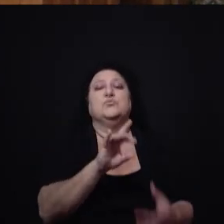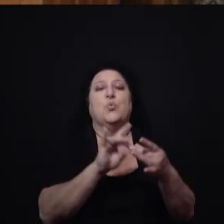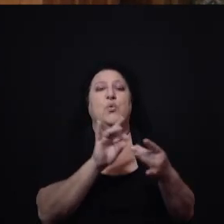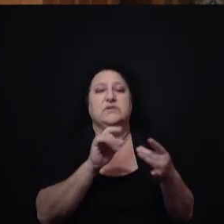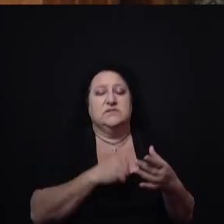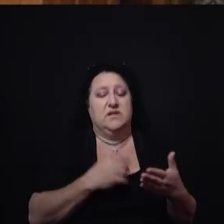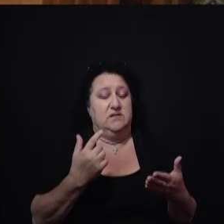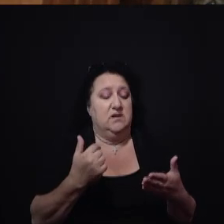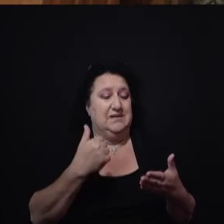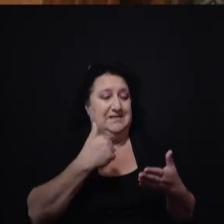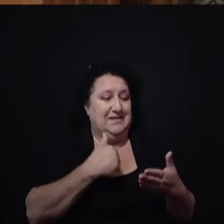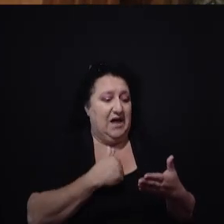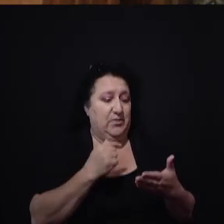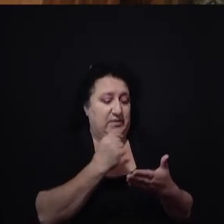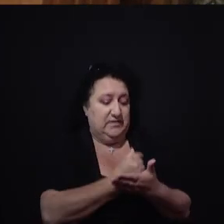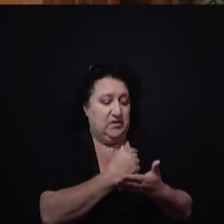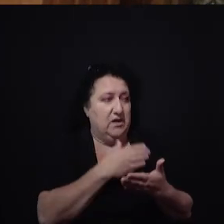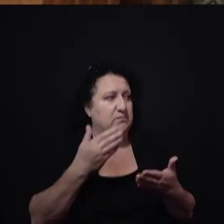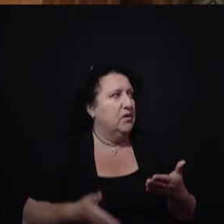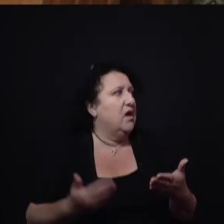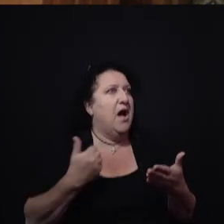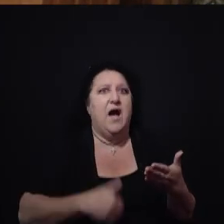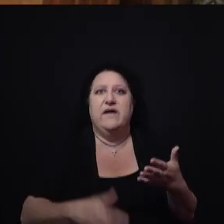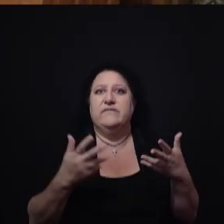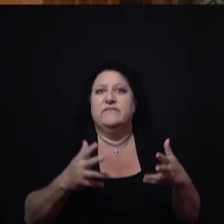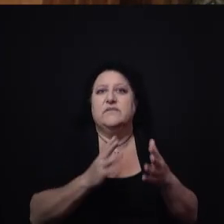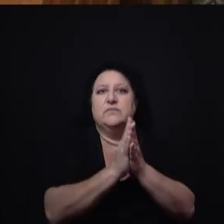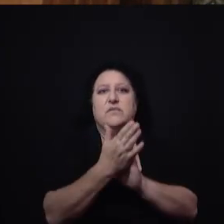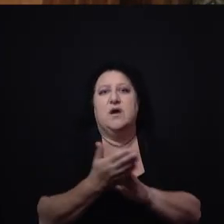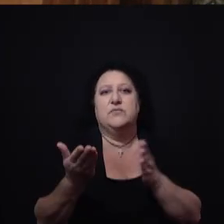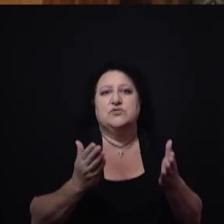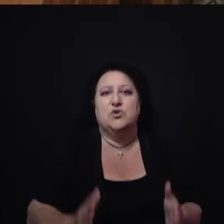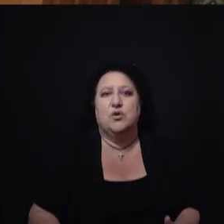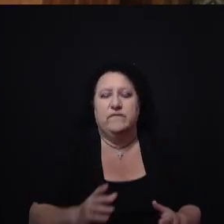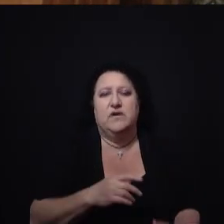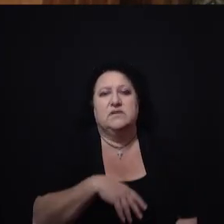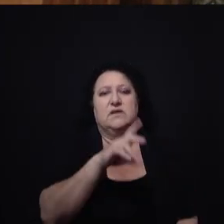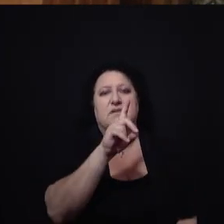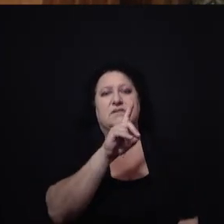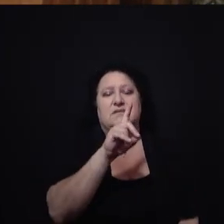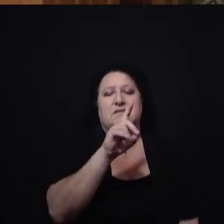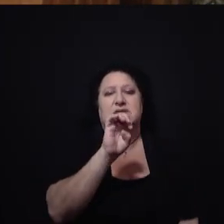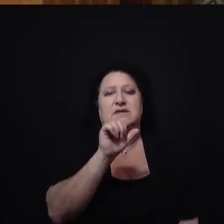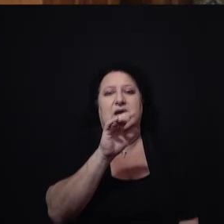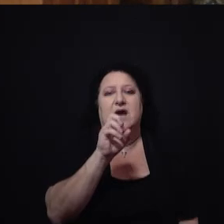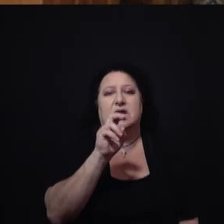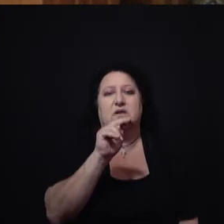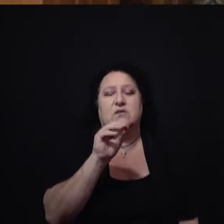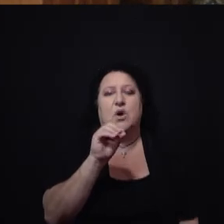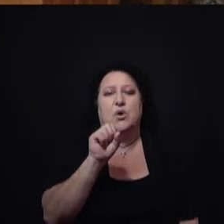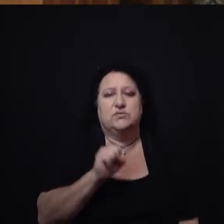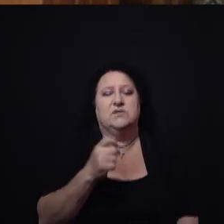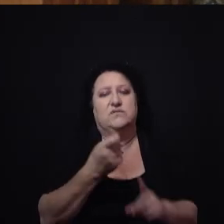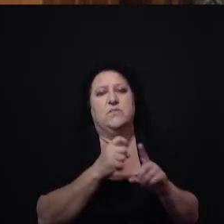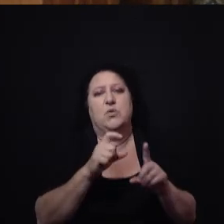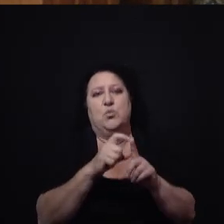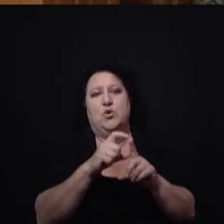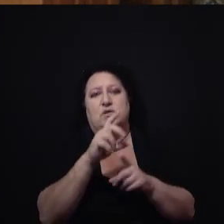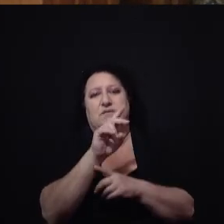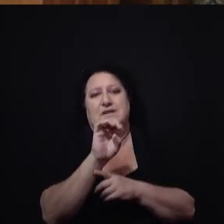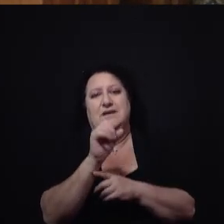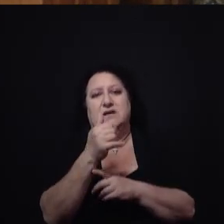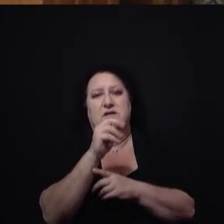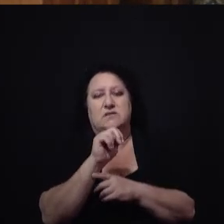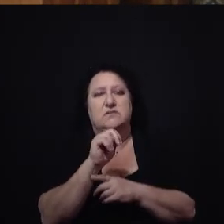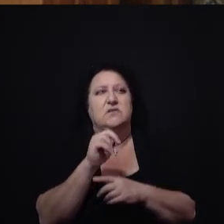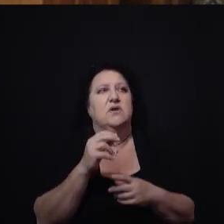become a servant, a minister, diakonos. So that's where we get our word deacon. He has become, literally one who serves tables. He has